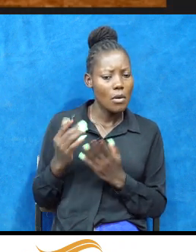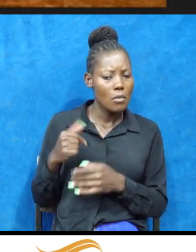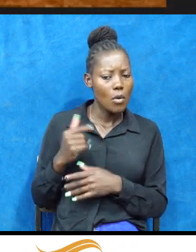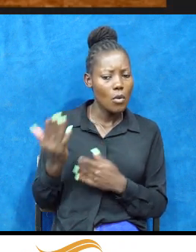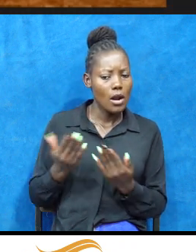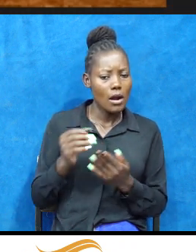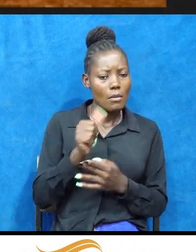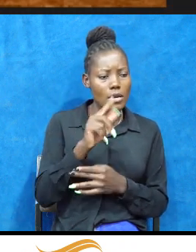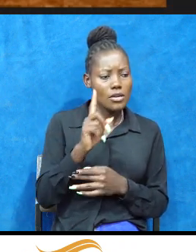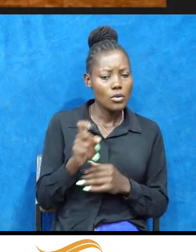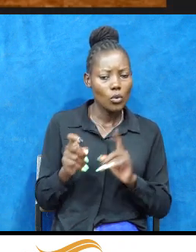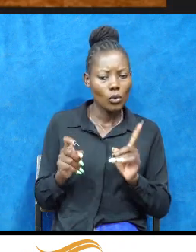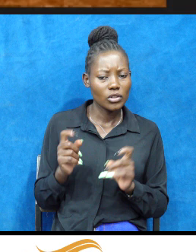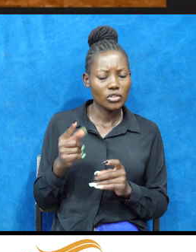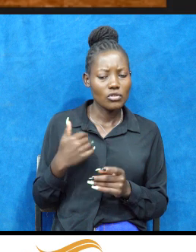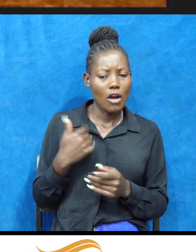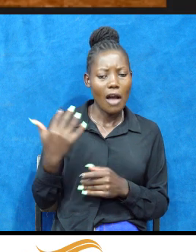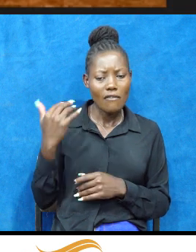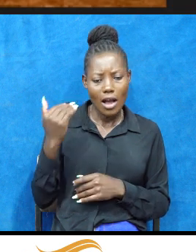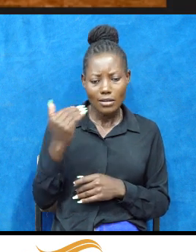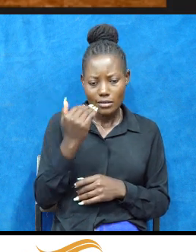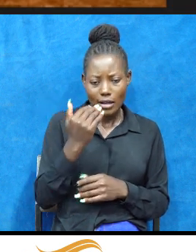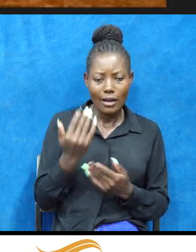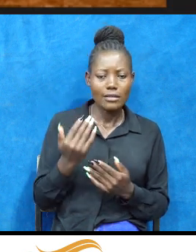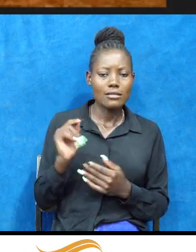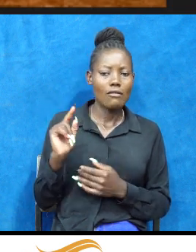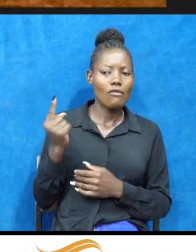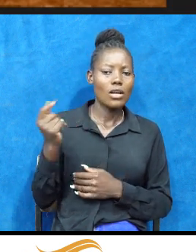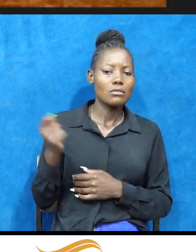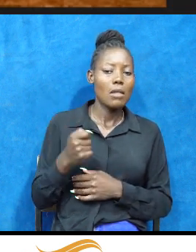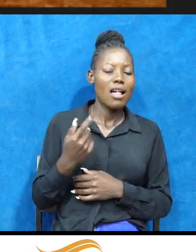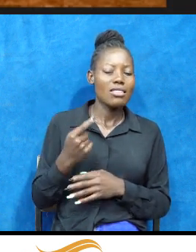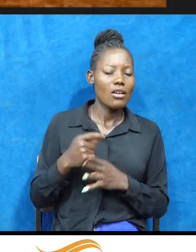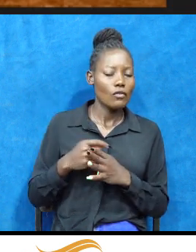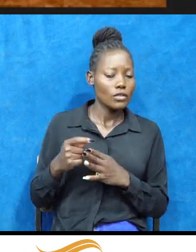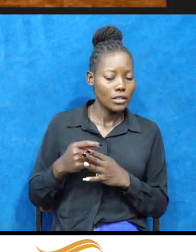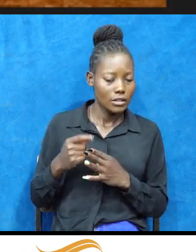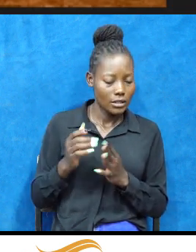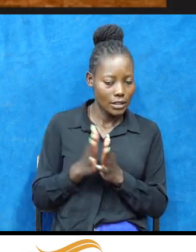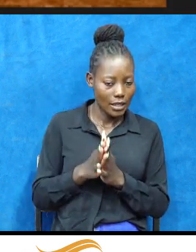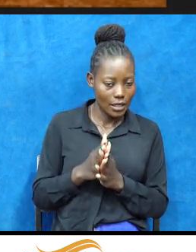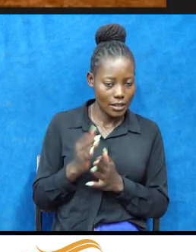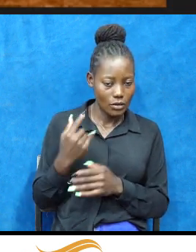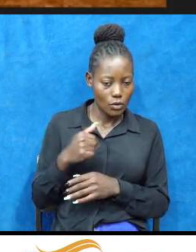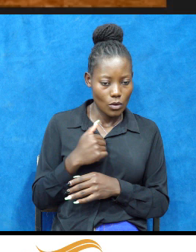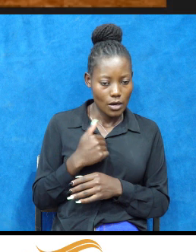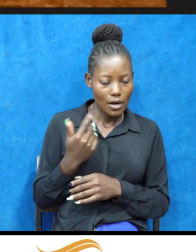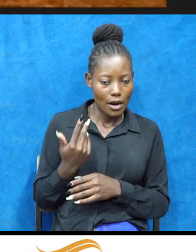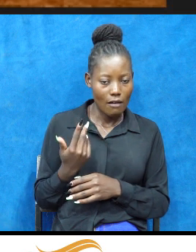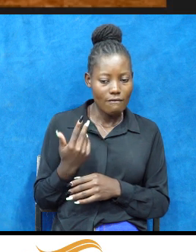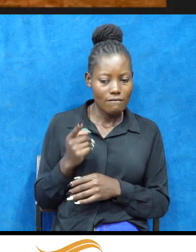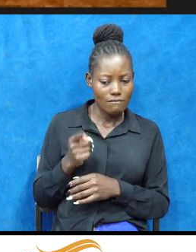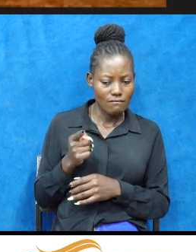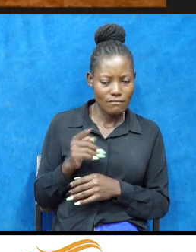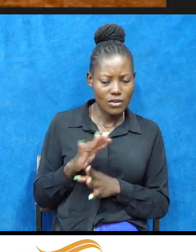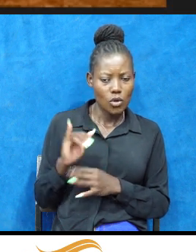interrupt and ask me a question at that time. But let's look at the first month of training. And the way I've approached it, and by the way, this is not